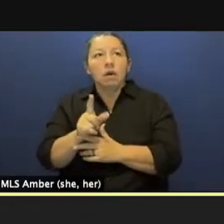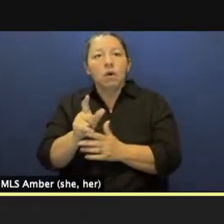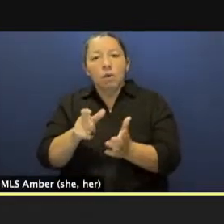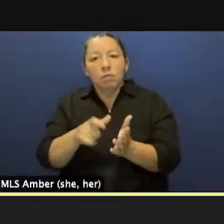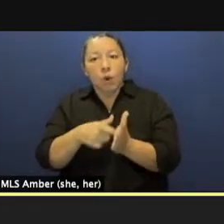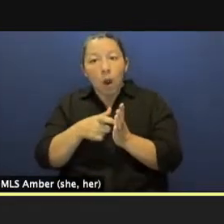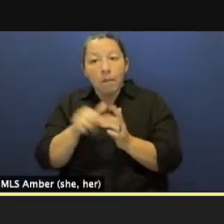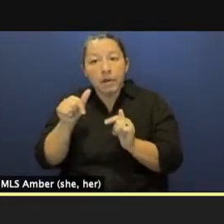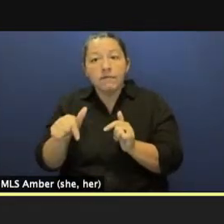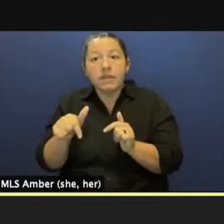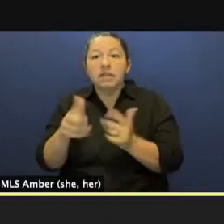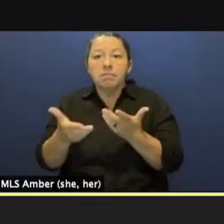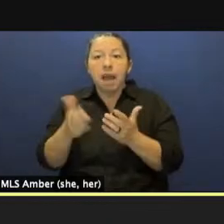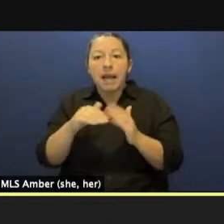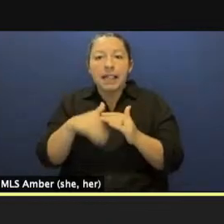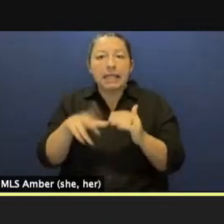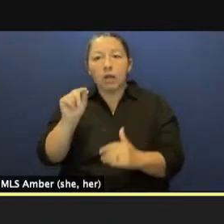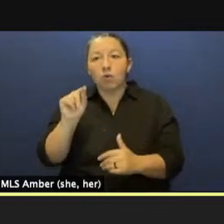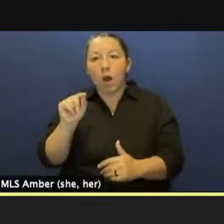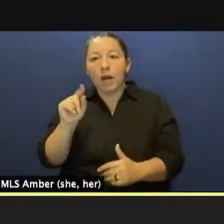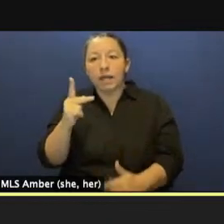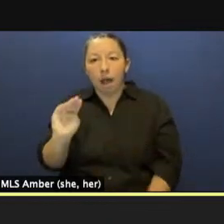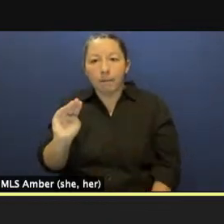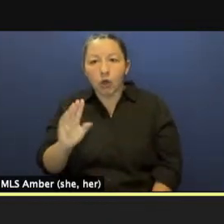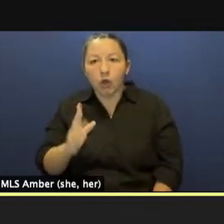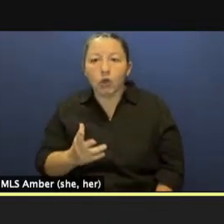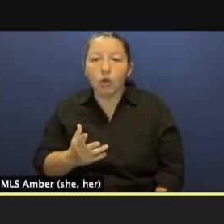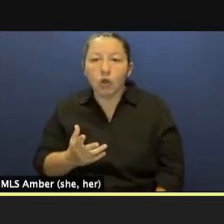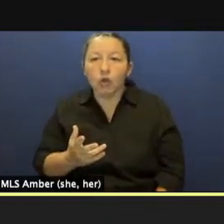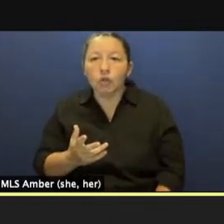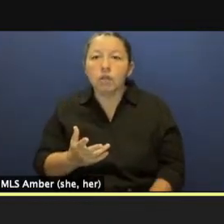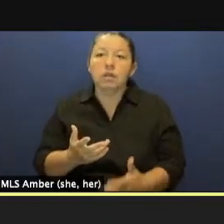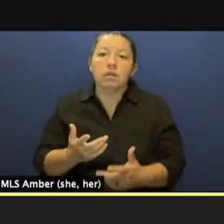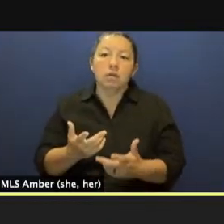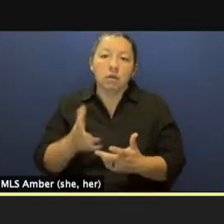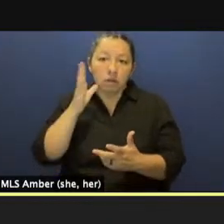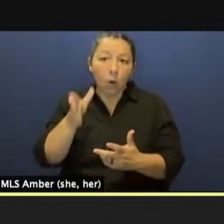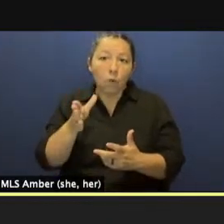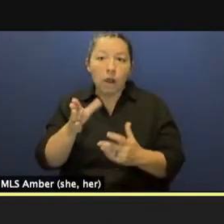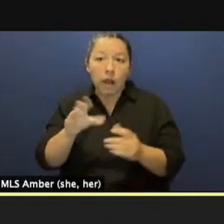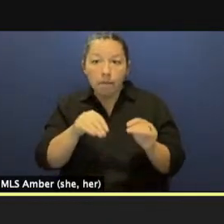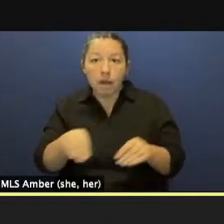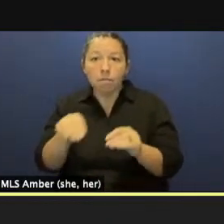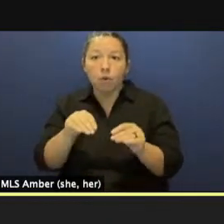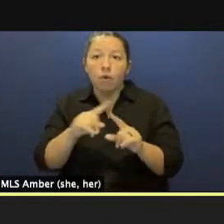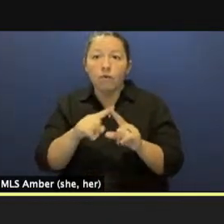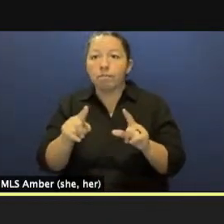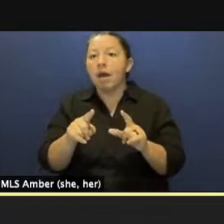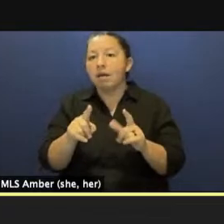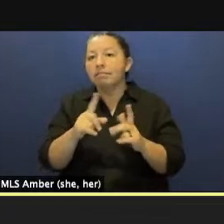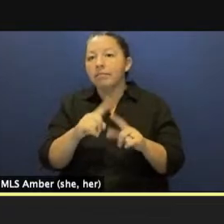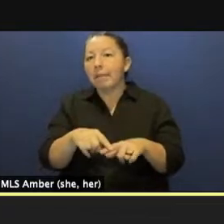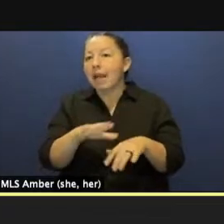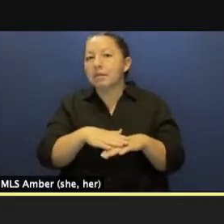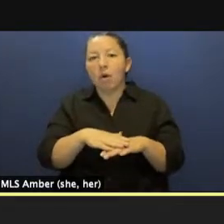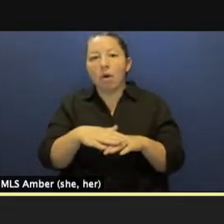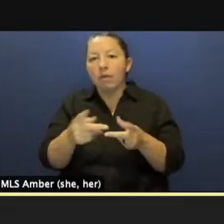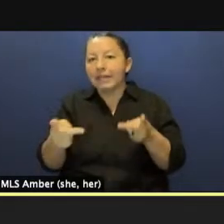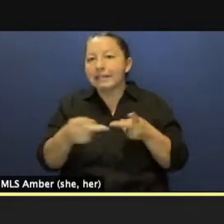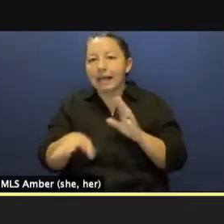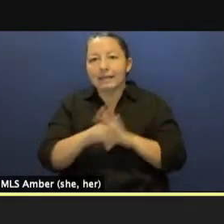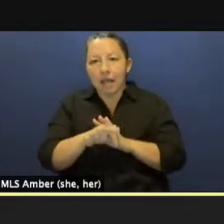function of the traverse. And then the traverse will be baselined along, of course, with the site selection at